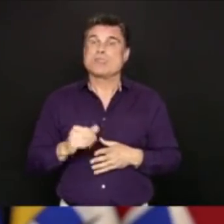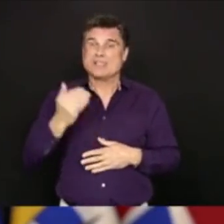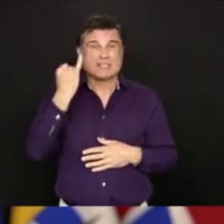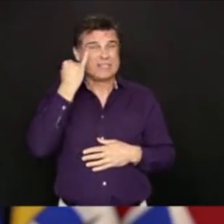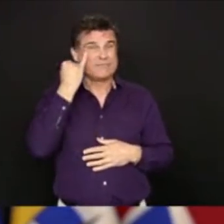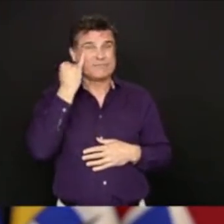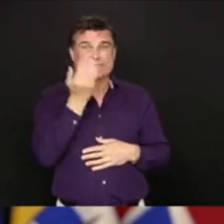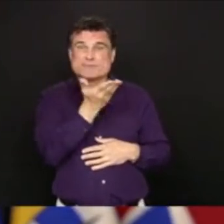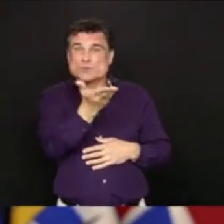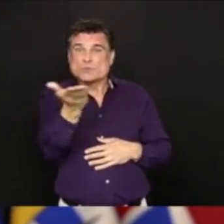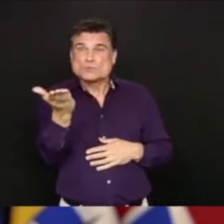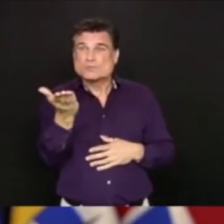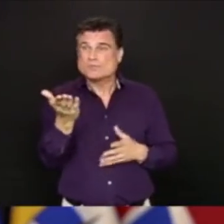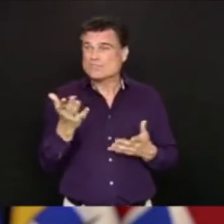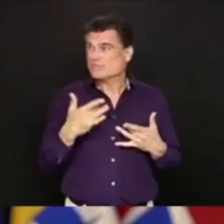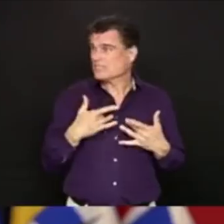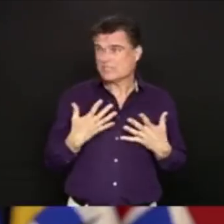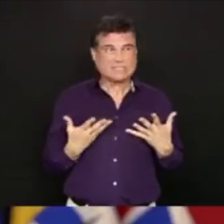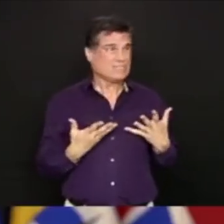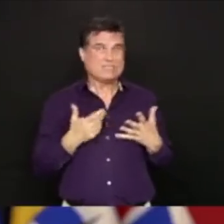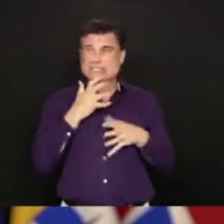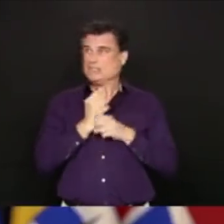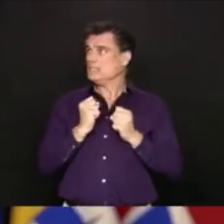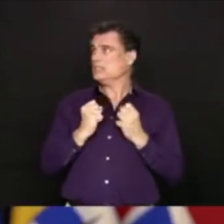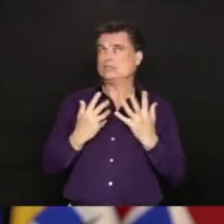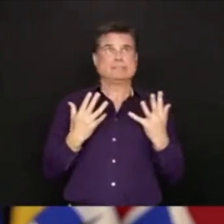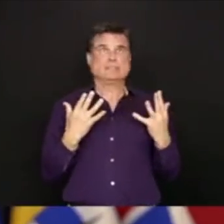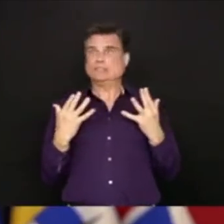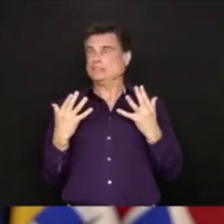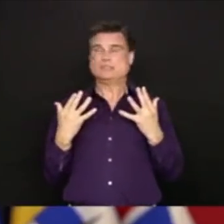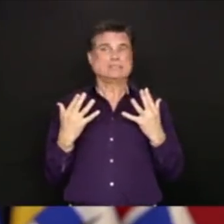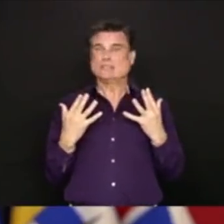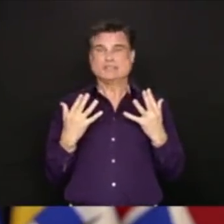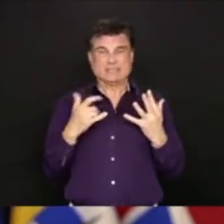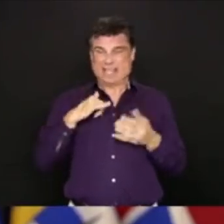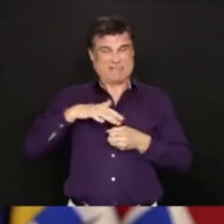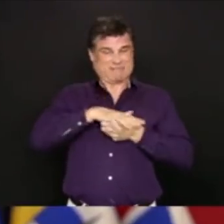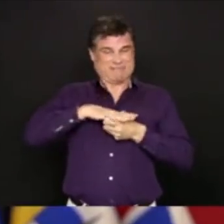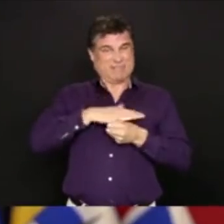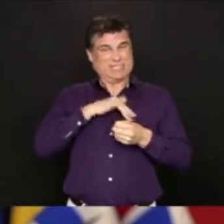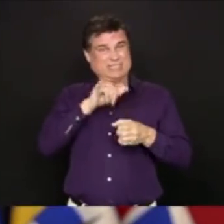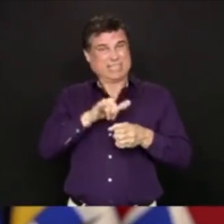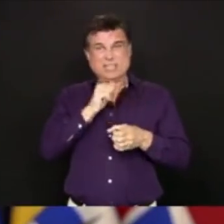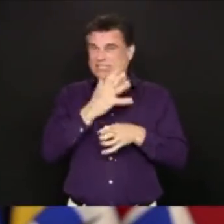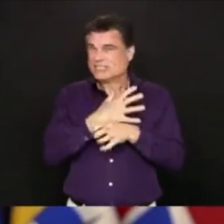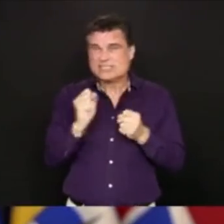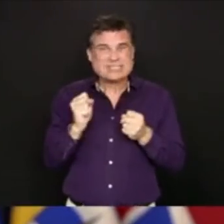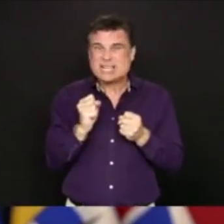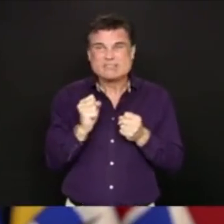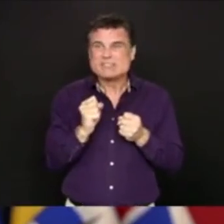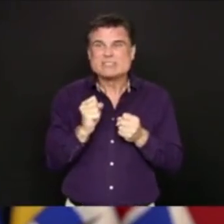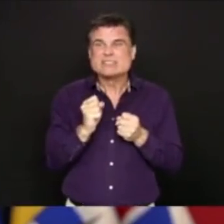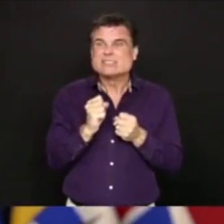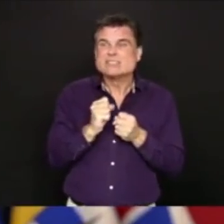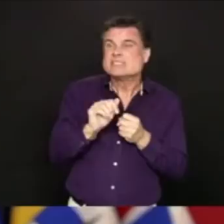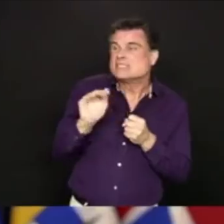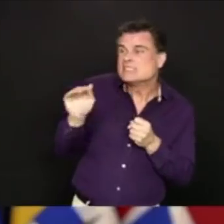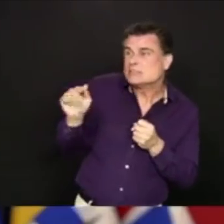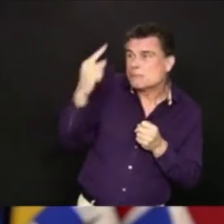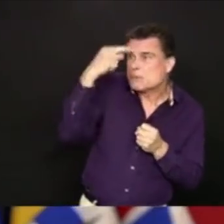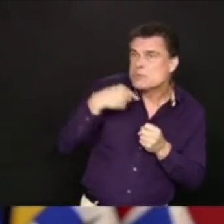Please know that these supports are out there for you. We will get through this. This is a challenging time, and it's